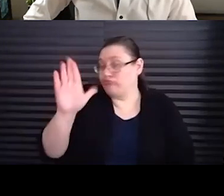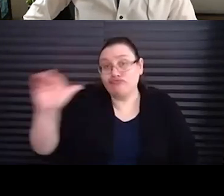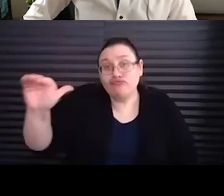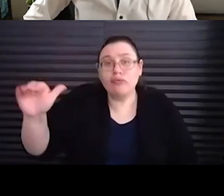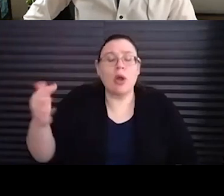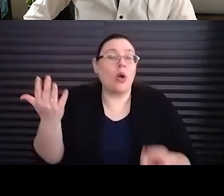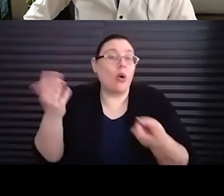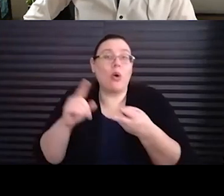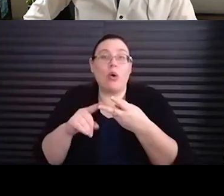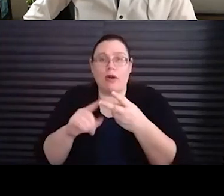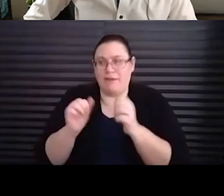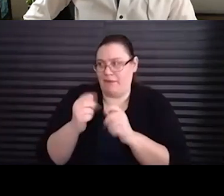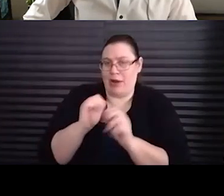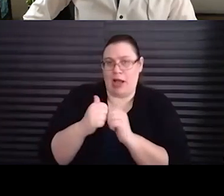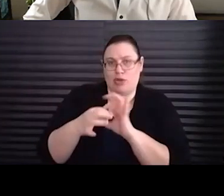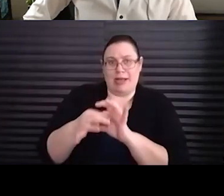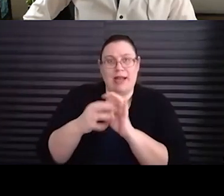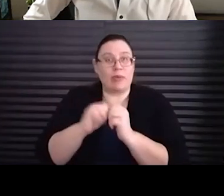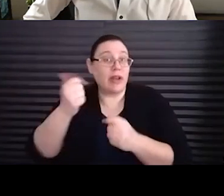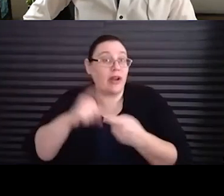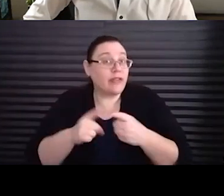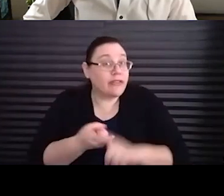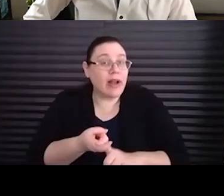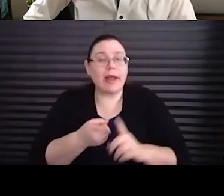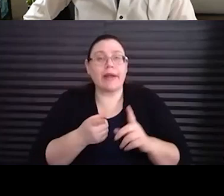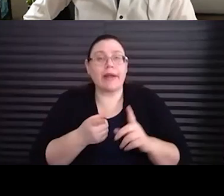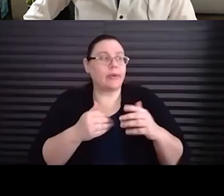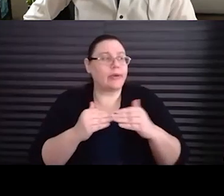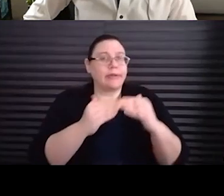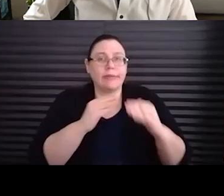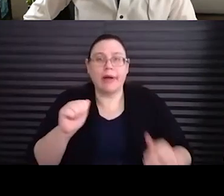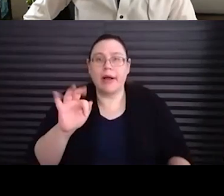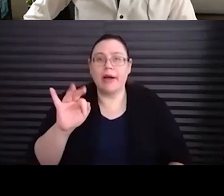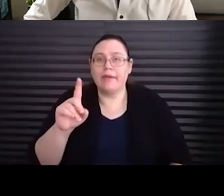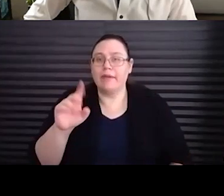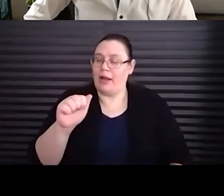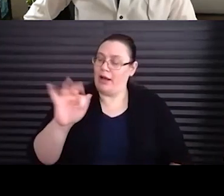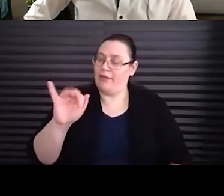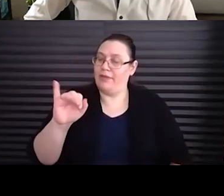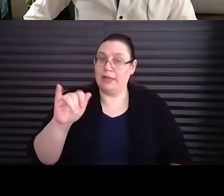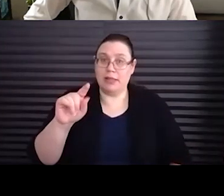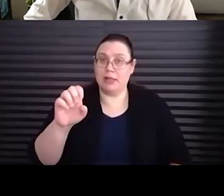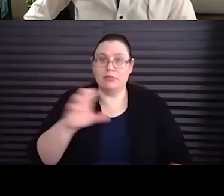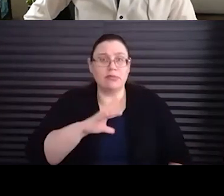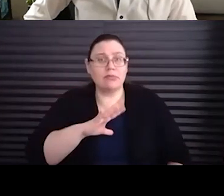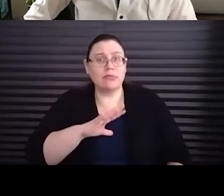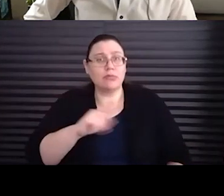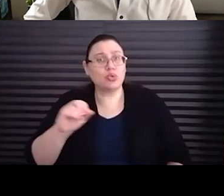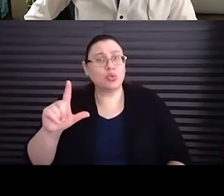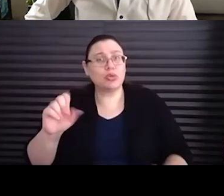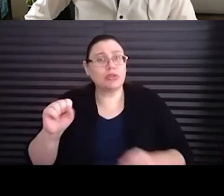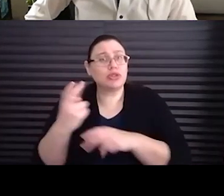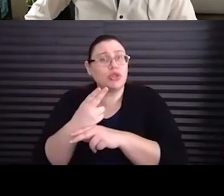a way to connect with them through another friend or through another affiliate. I think those are just great tools to be able to use. And